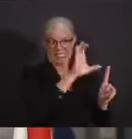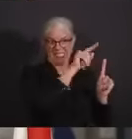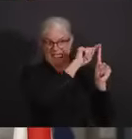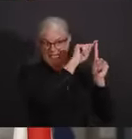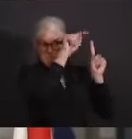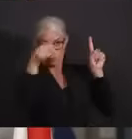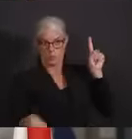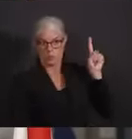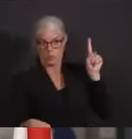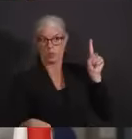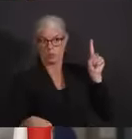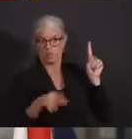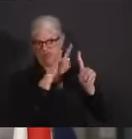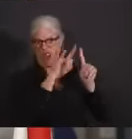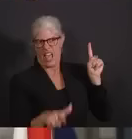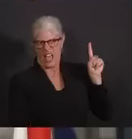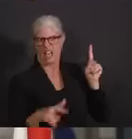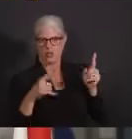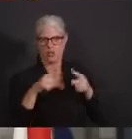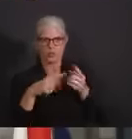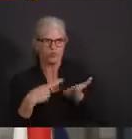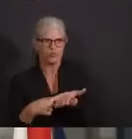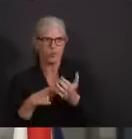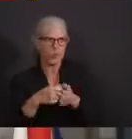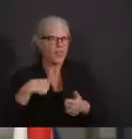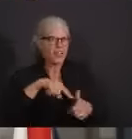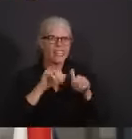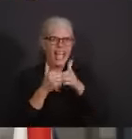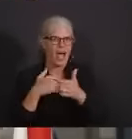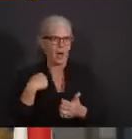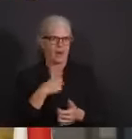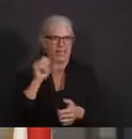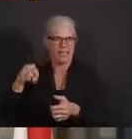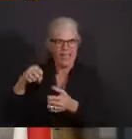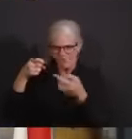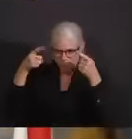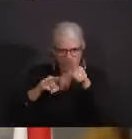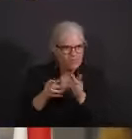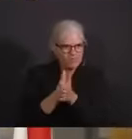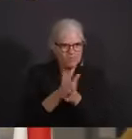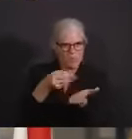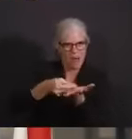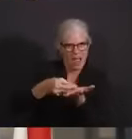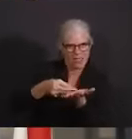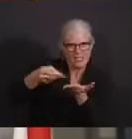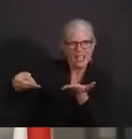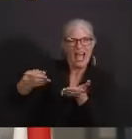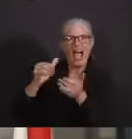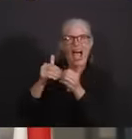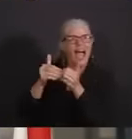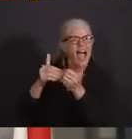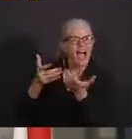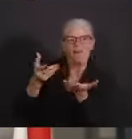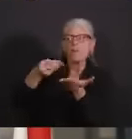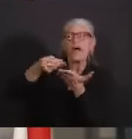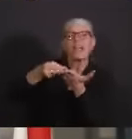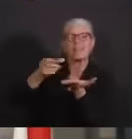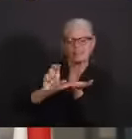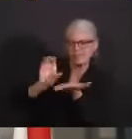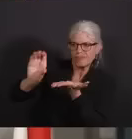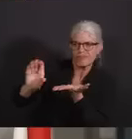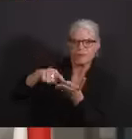actually sit down and have a conversation with us so that we could all get to a situation where we think the best move forward, we can take that best move